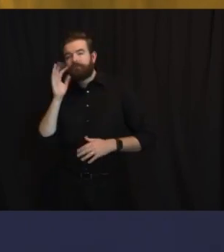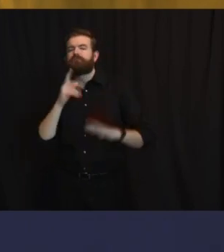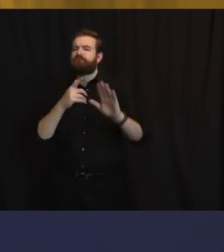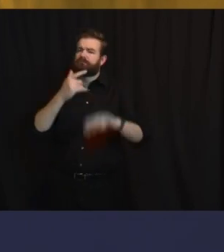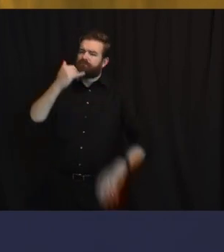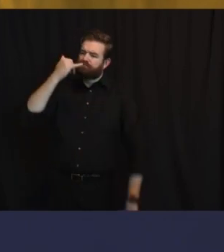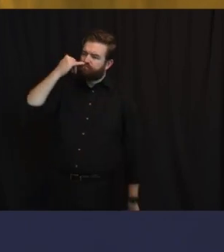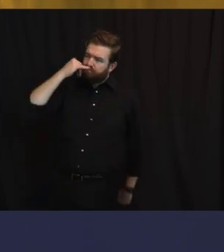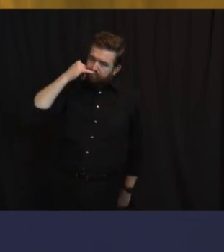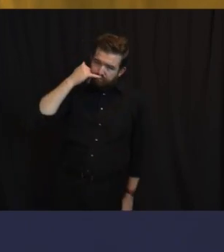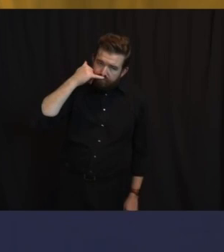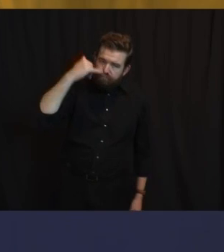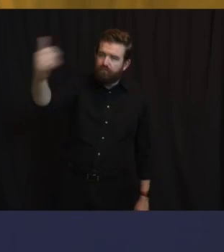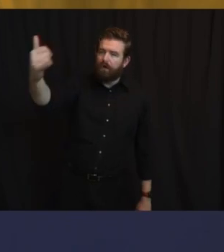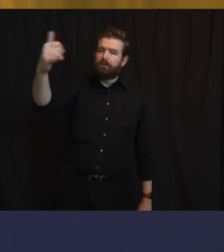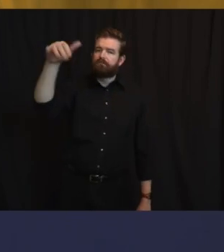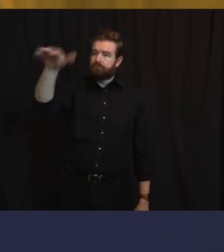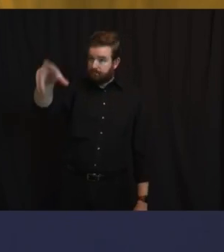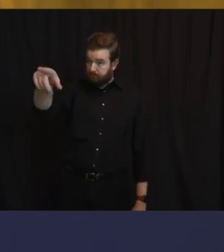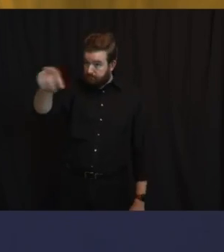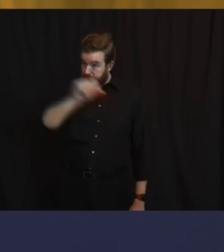staff vaccinated? What's the plan?